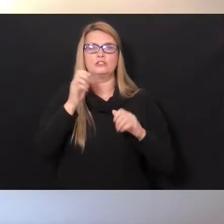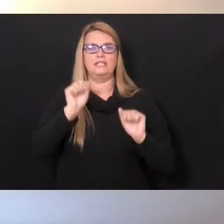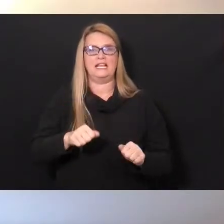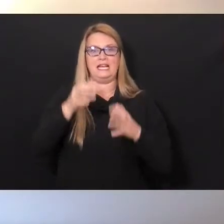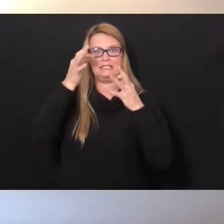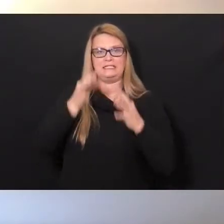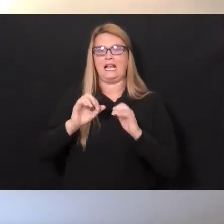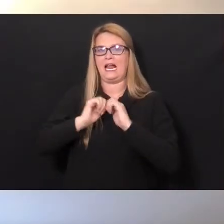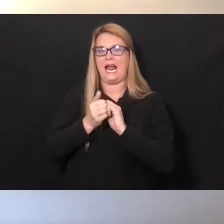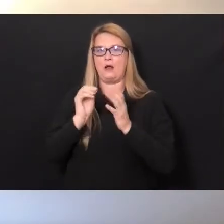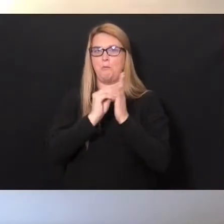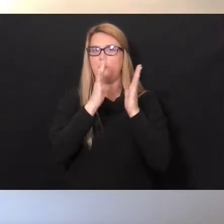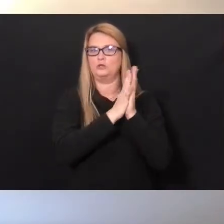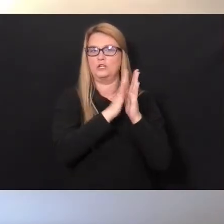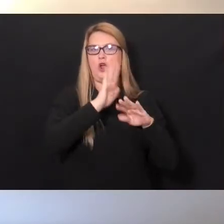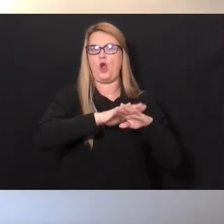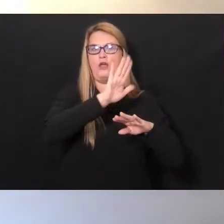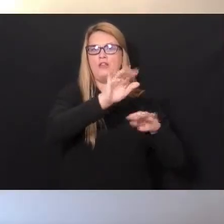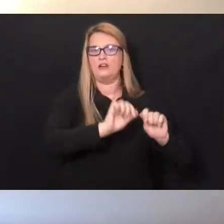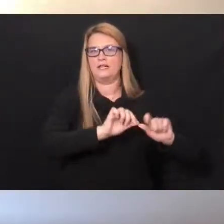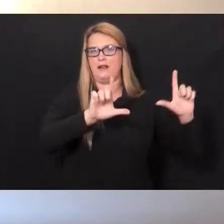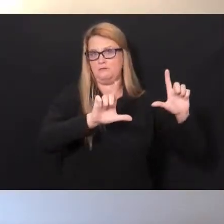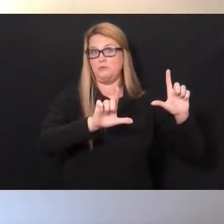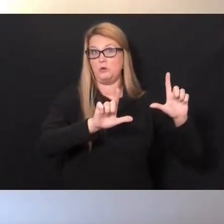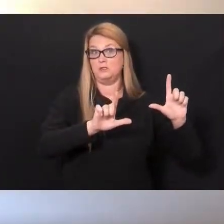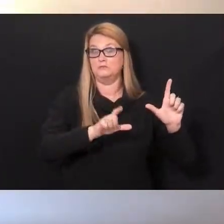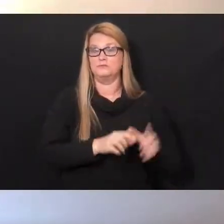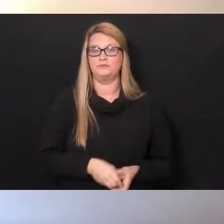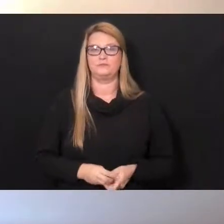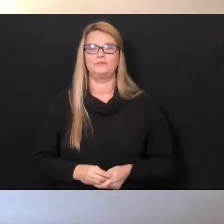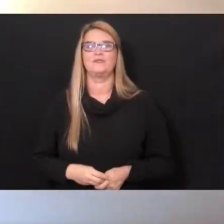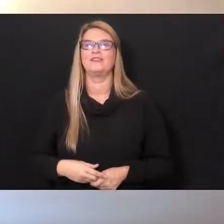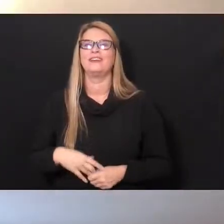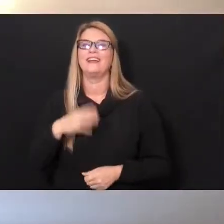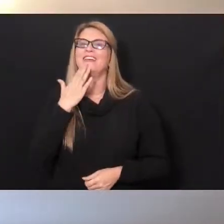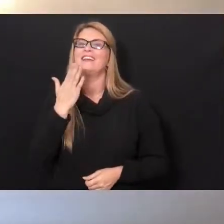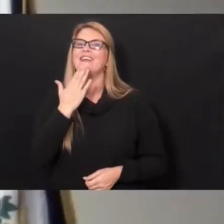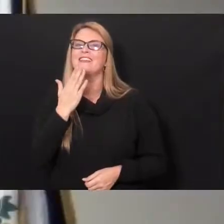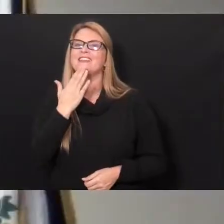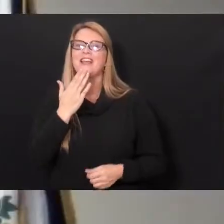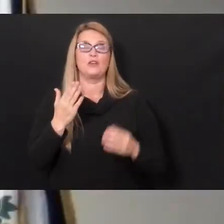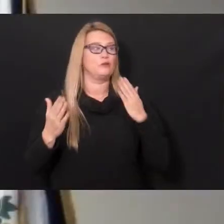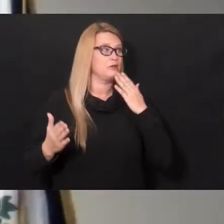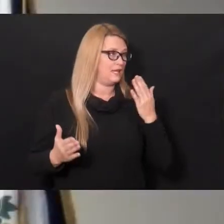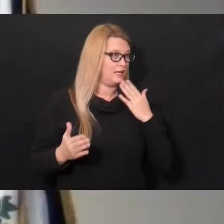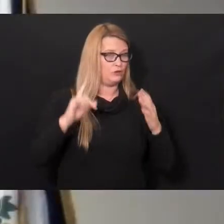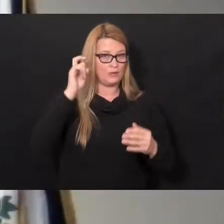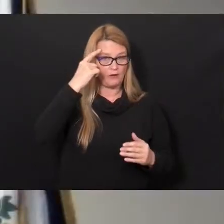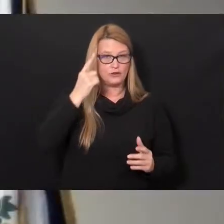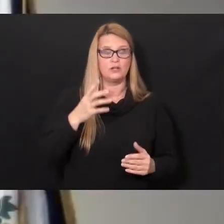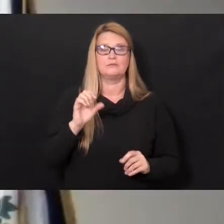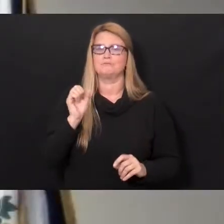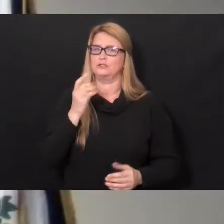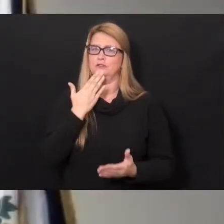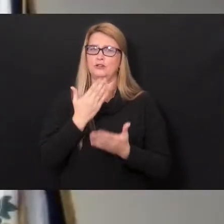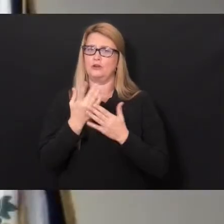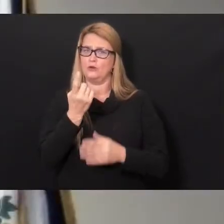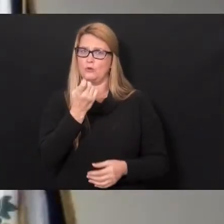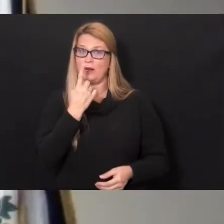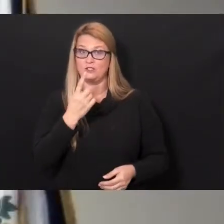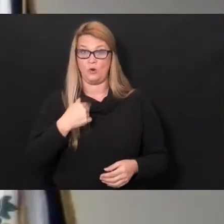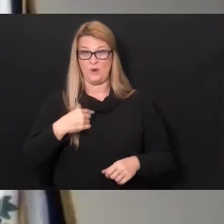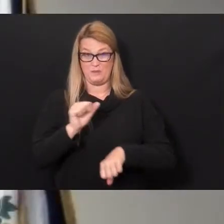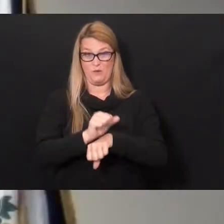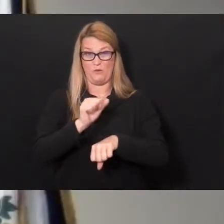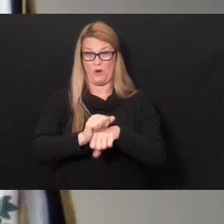going forward. Bill, I'll turn it over to you. Thank you, Jim. Thank you, Governor. That's a great question. We've actually been